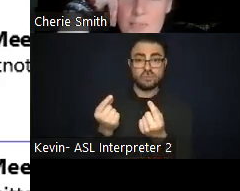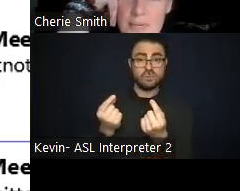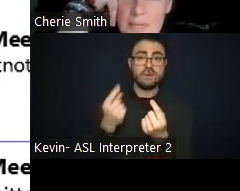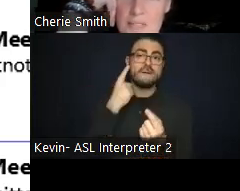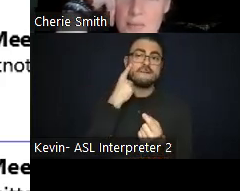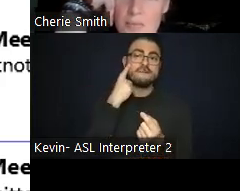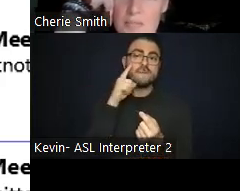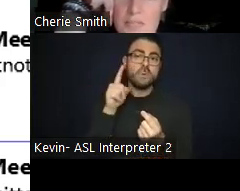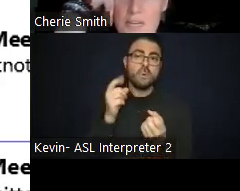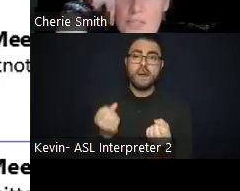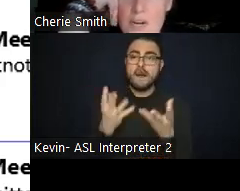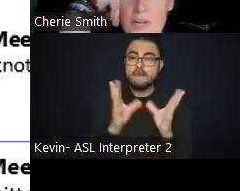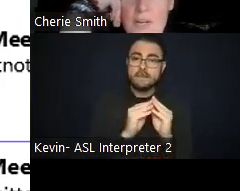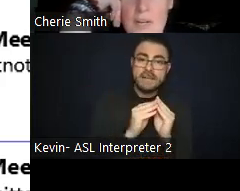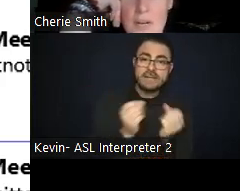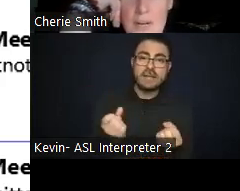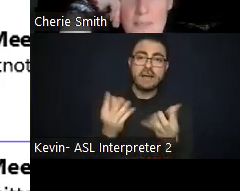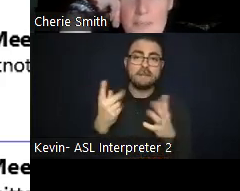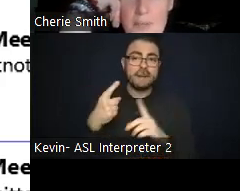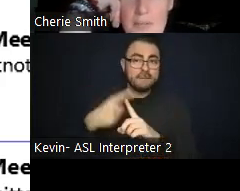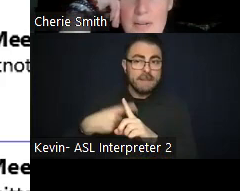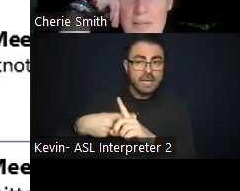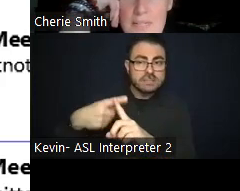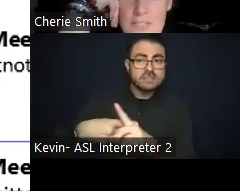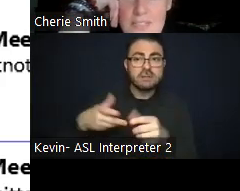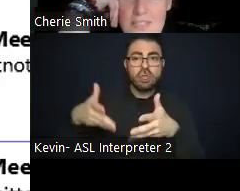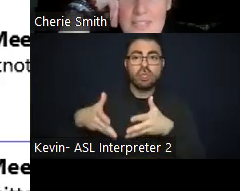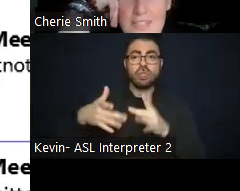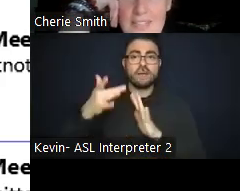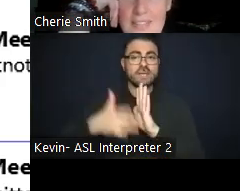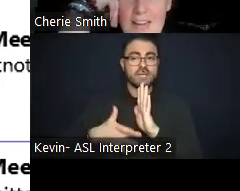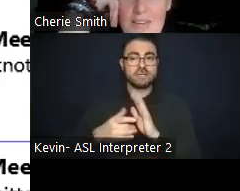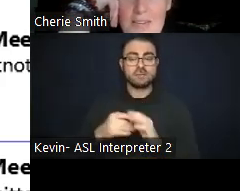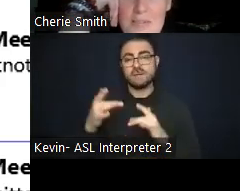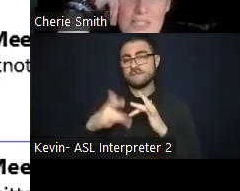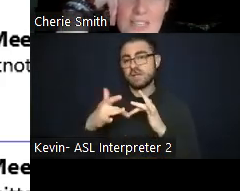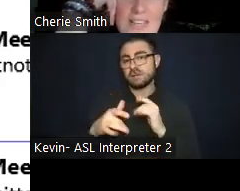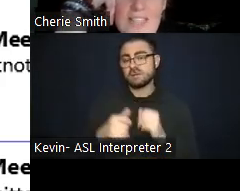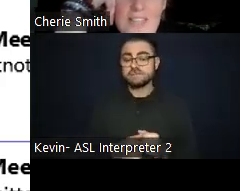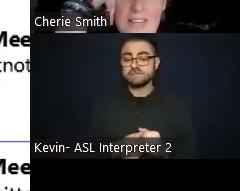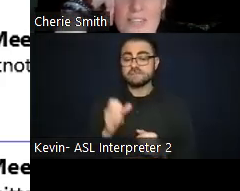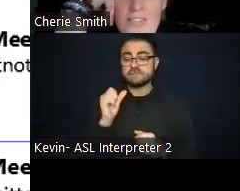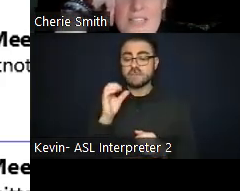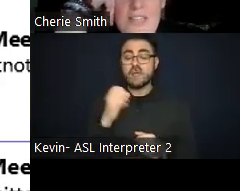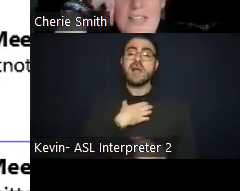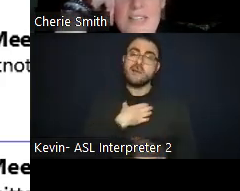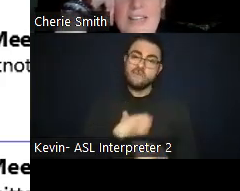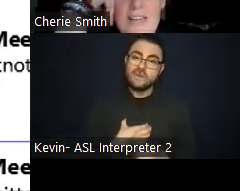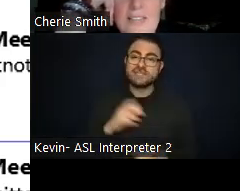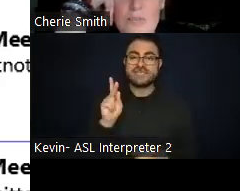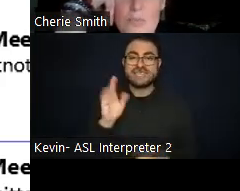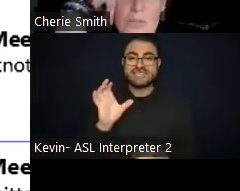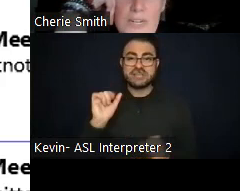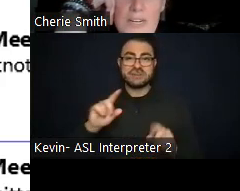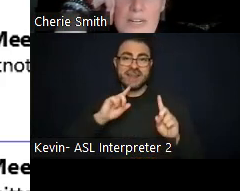number of meetings, number of months, etc. It's, I wish that Casey could answer this, in